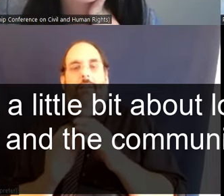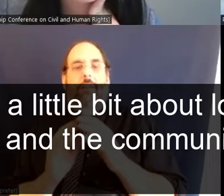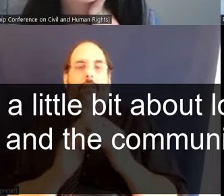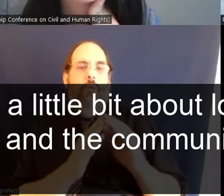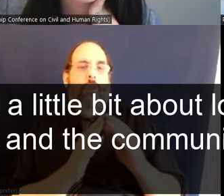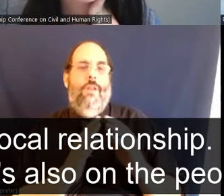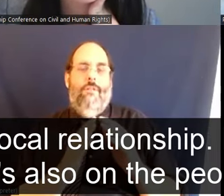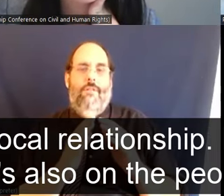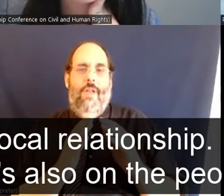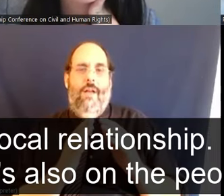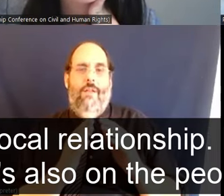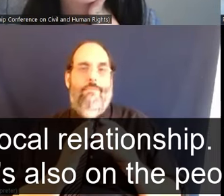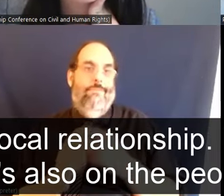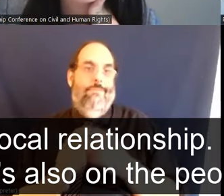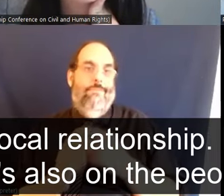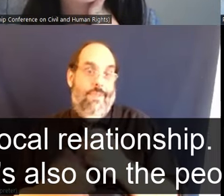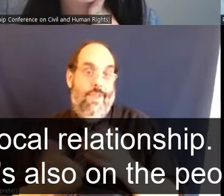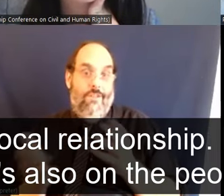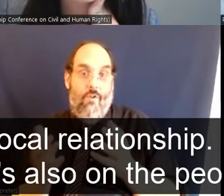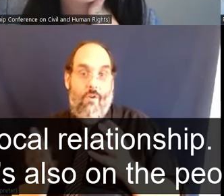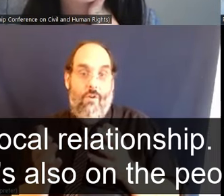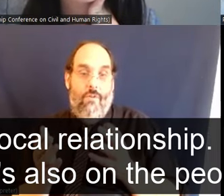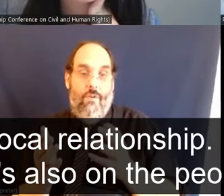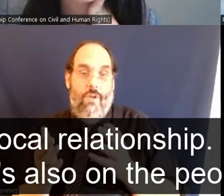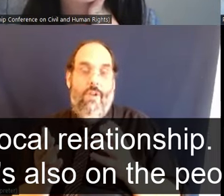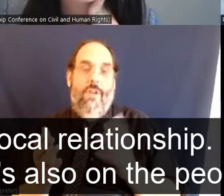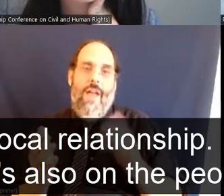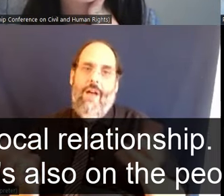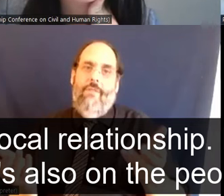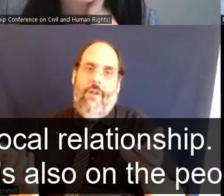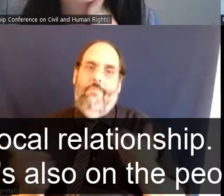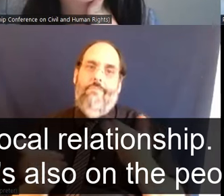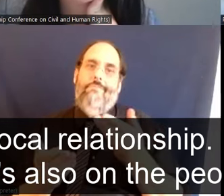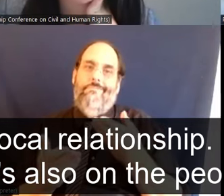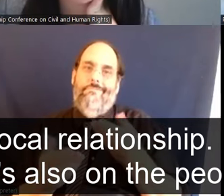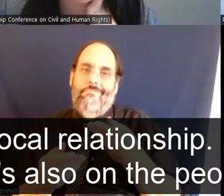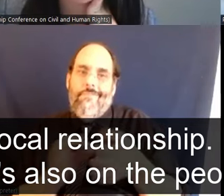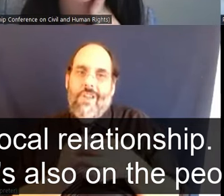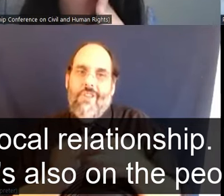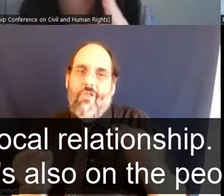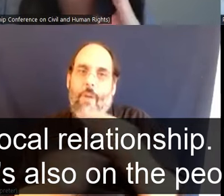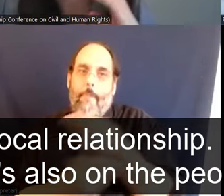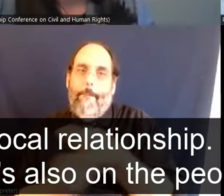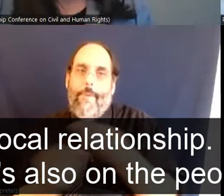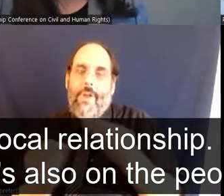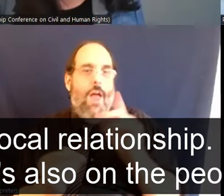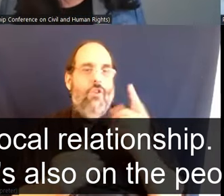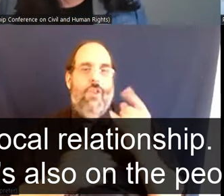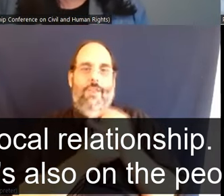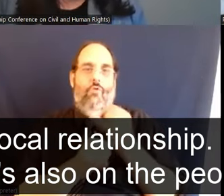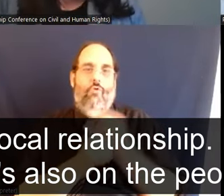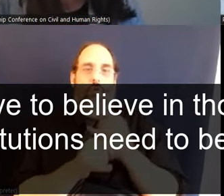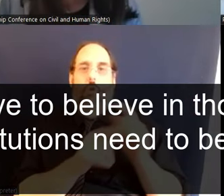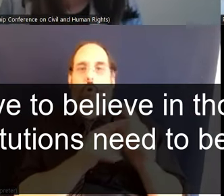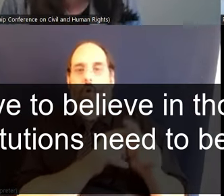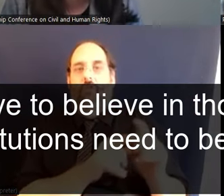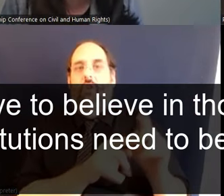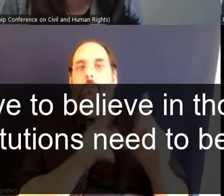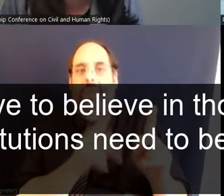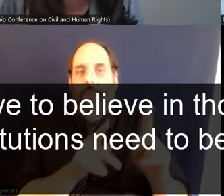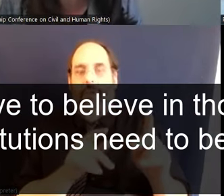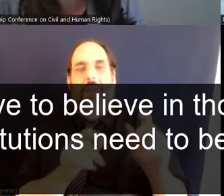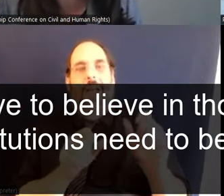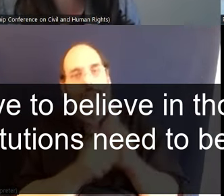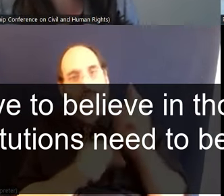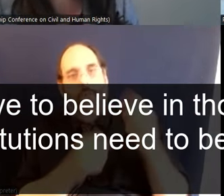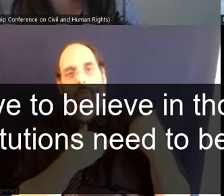that they serve have a reciprocal relationship. It's not just on institutions. It's also on the people. So people